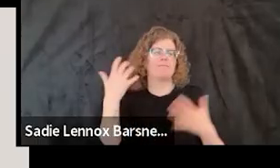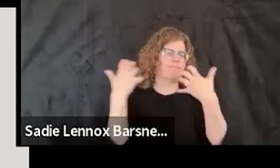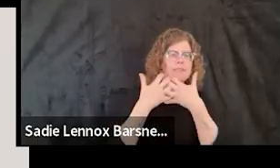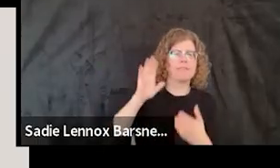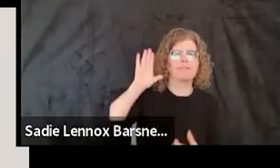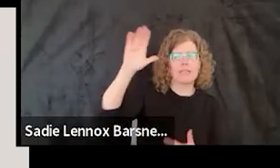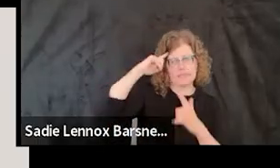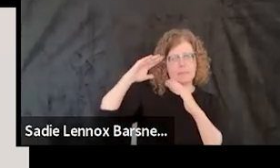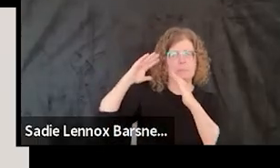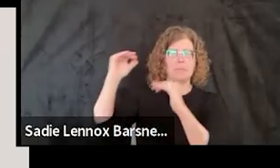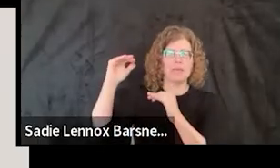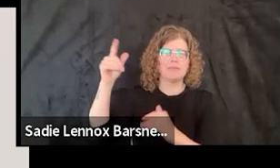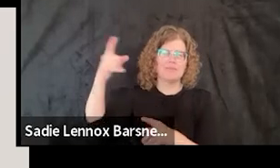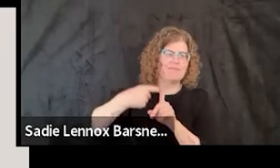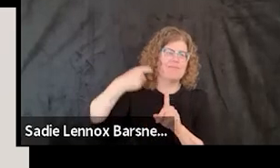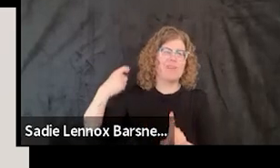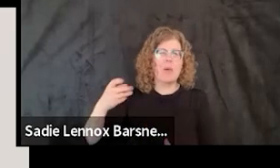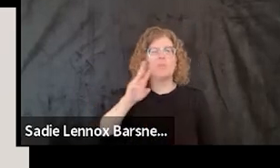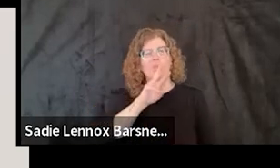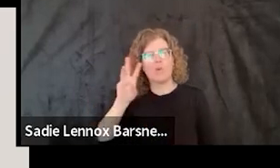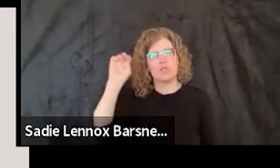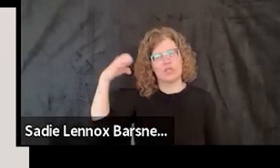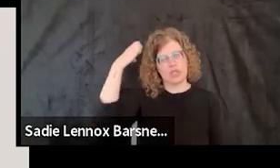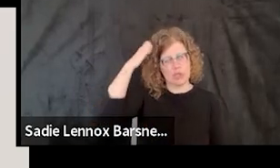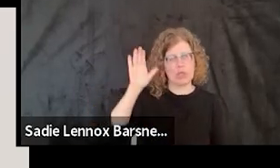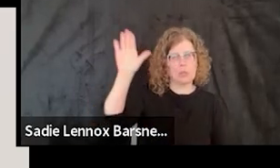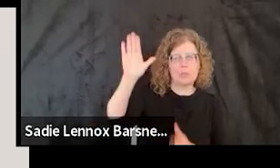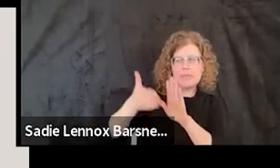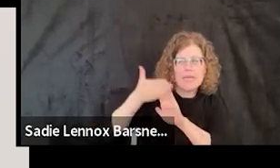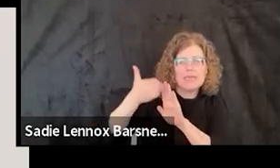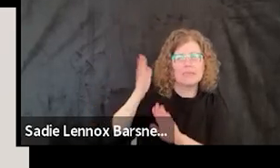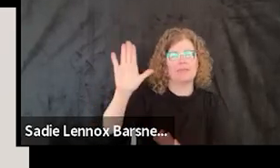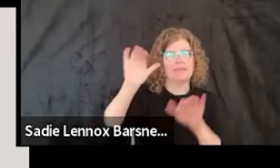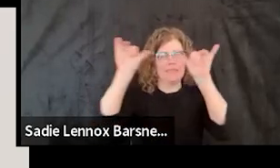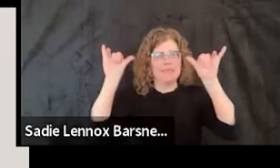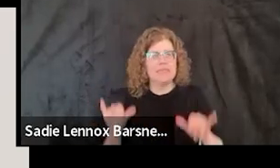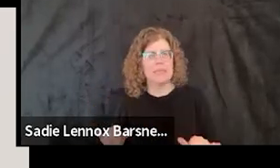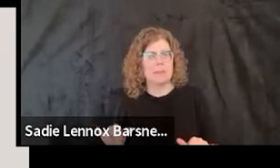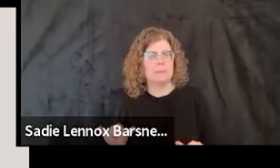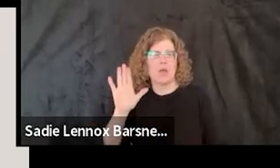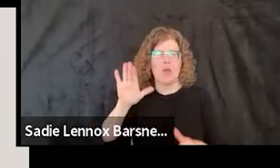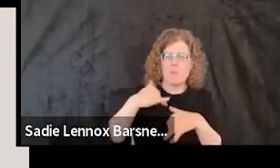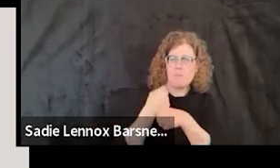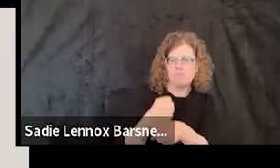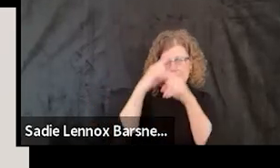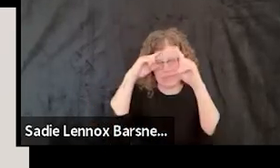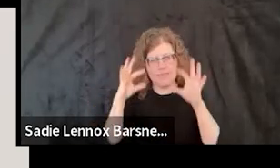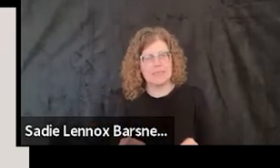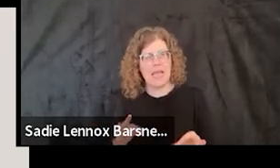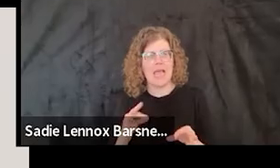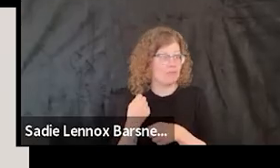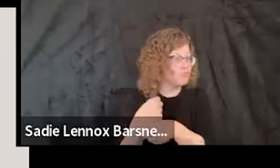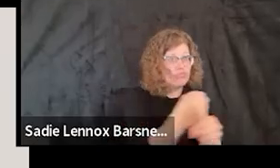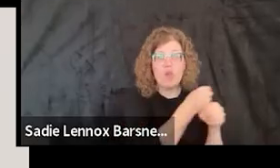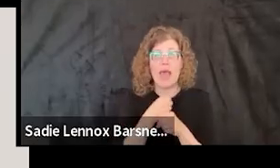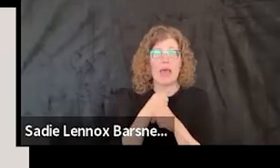colonial Western European academic systems which create barriers to access for many artists in our communities